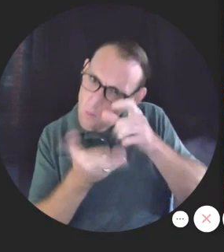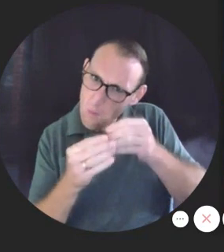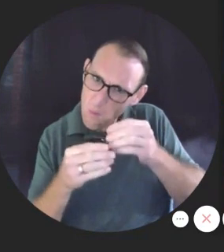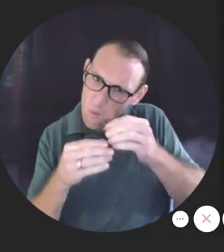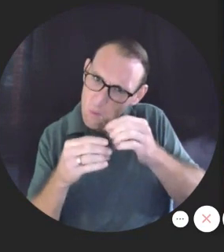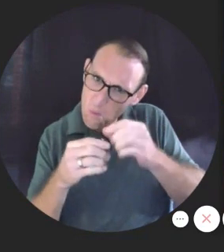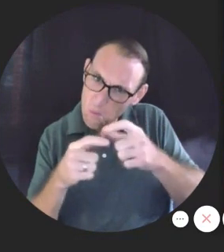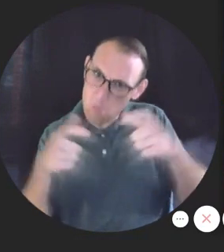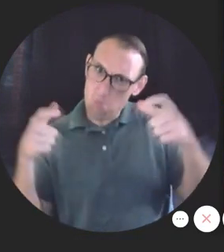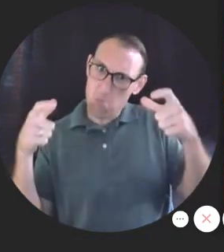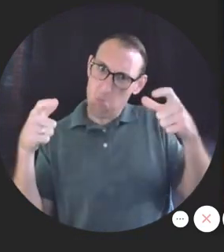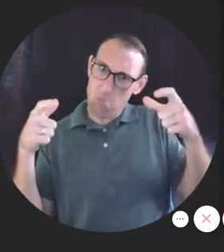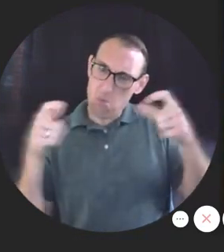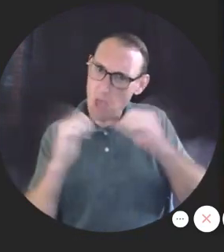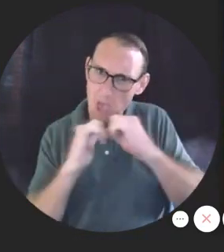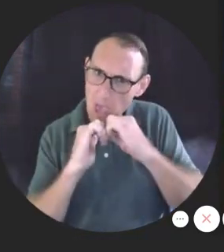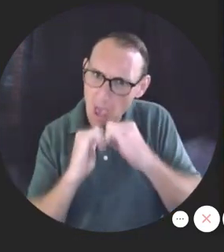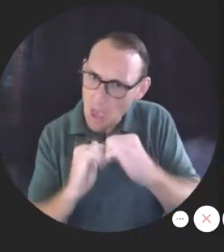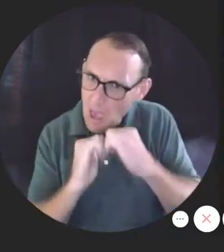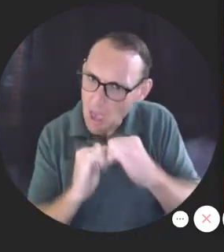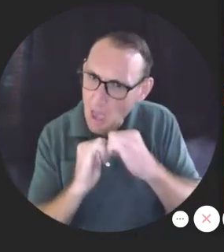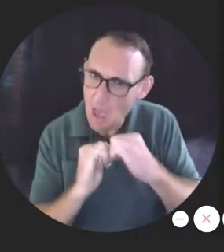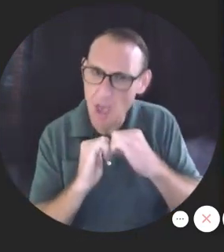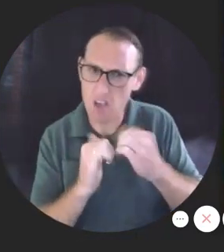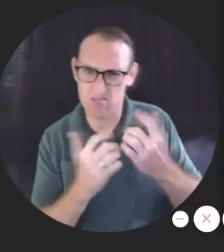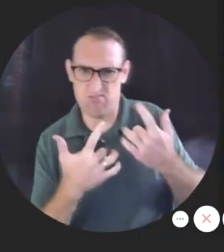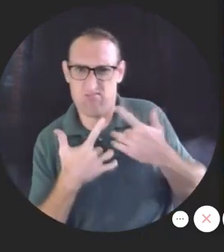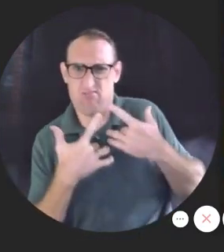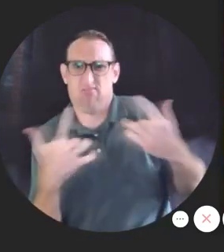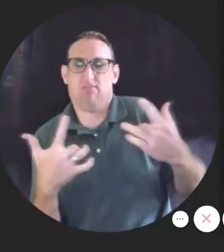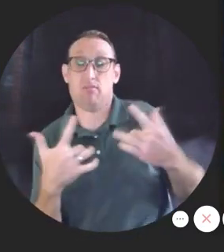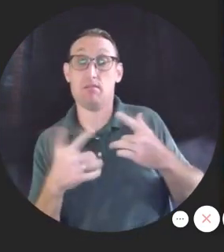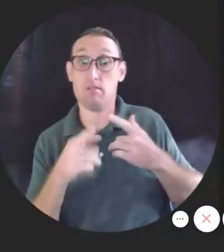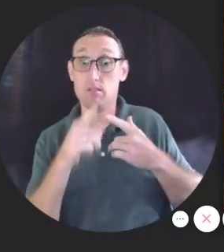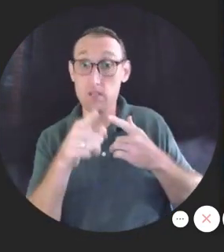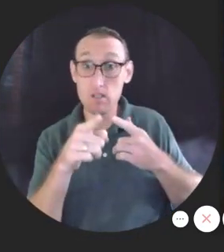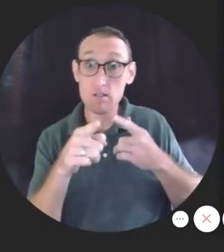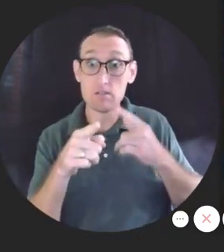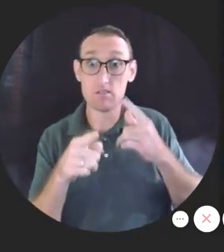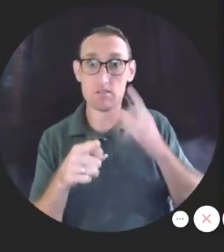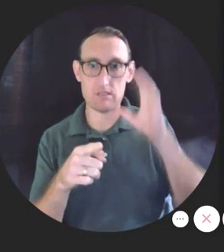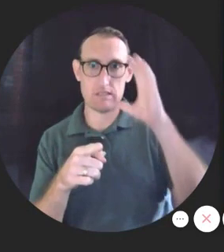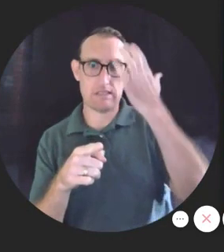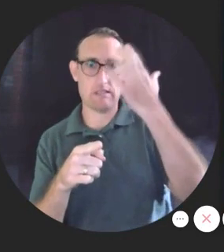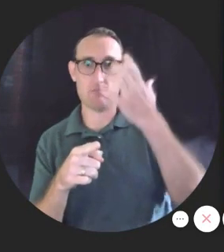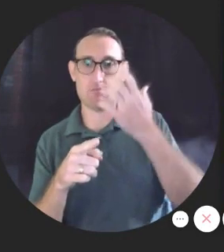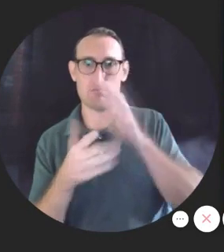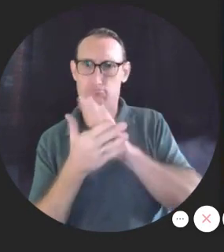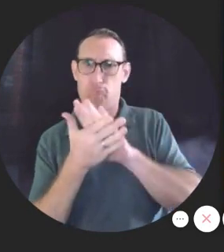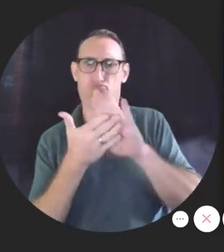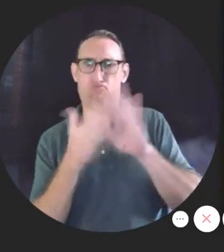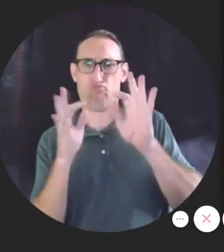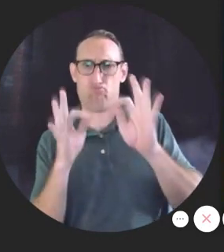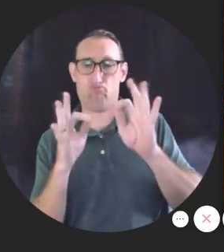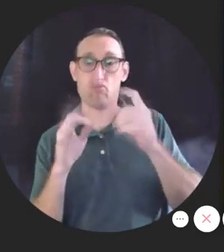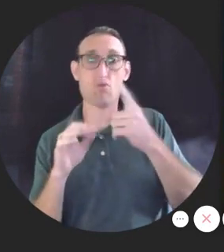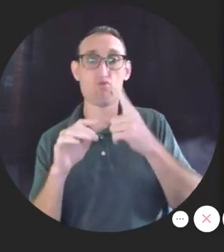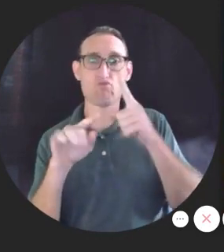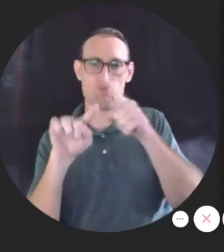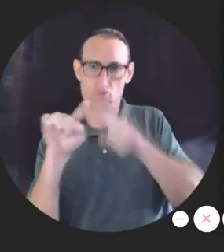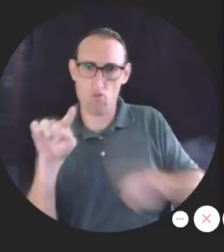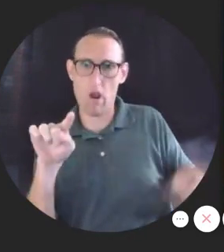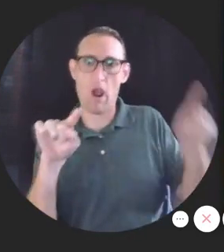look bigger? Now, if I'm looking at this is just a nice round piece of glass, but if I look at it from the side,